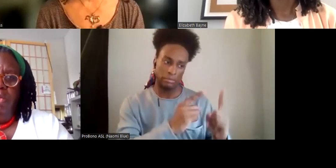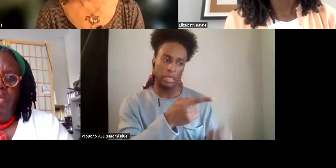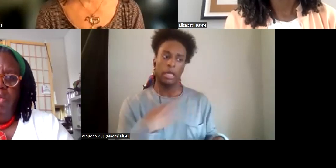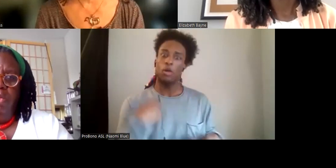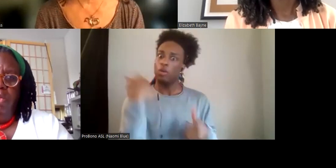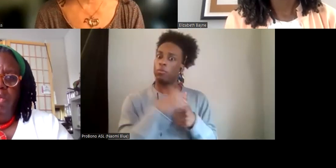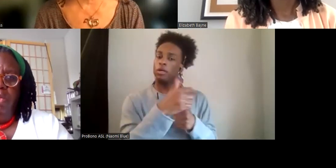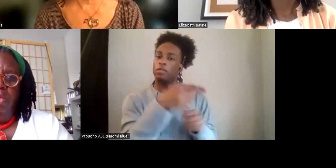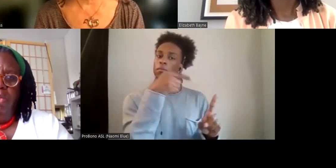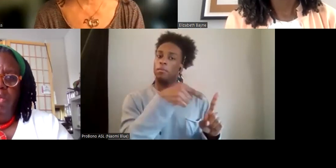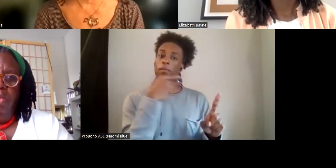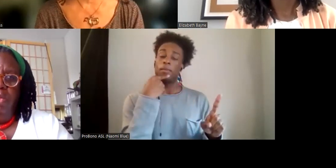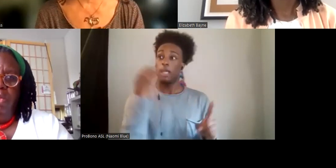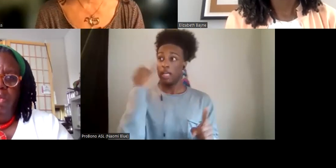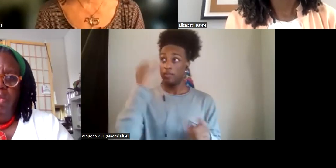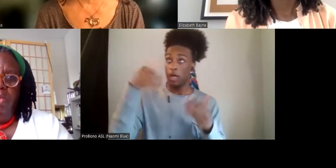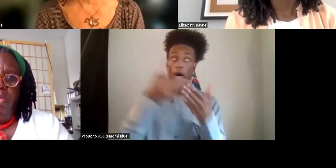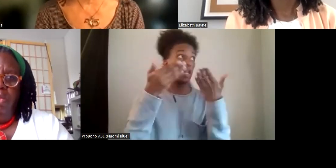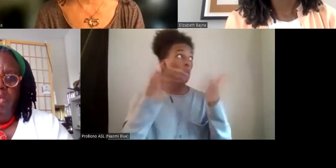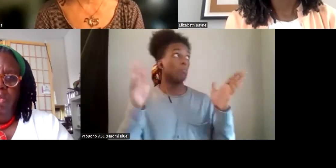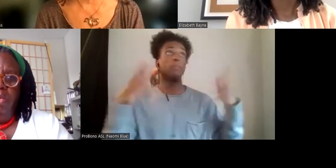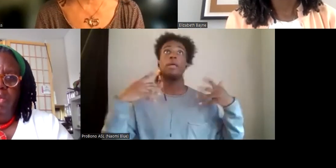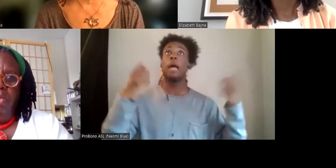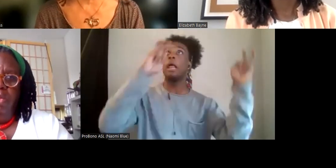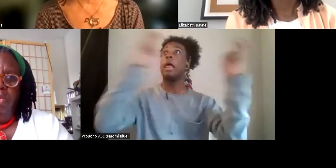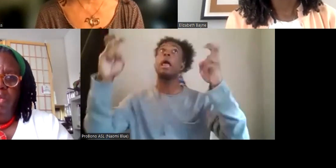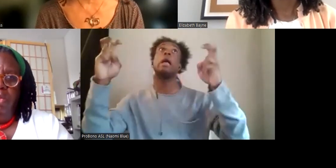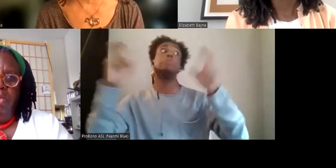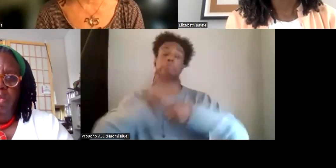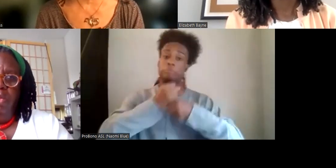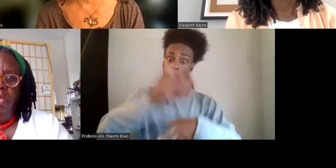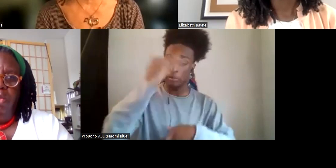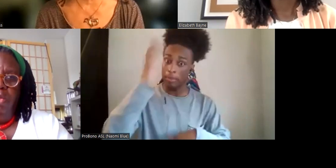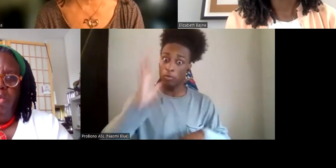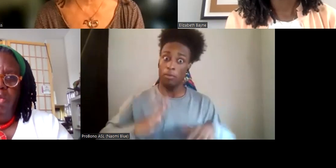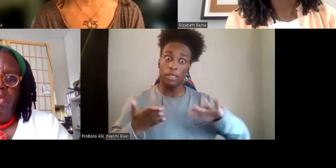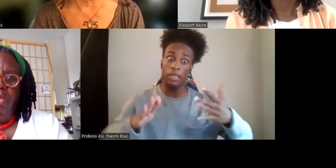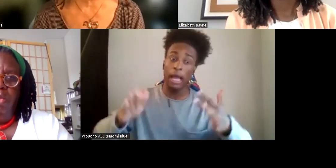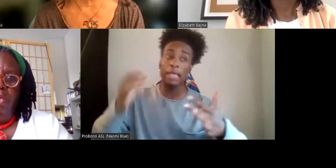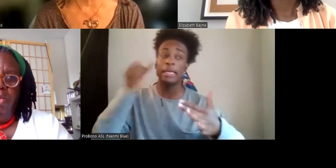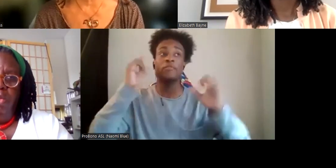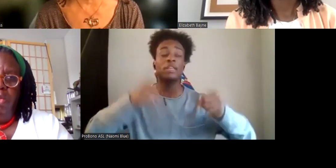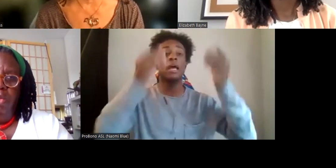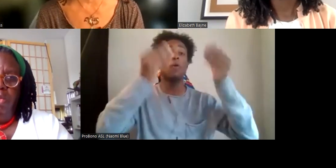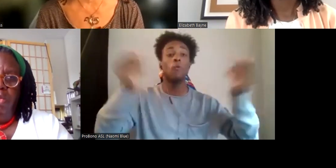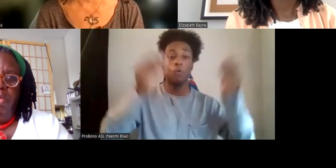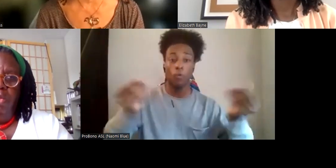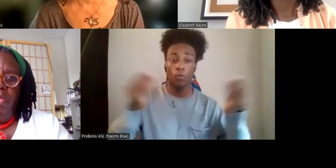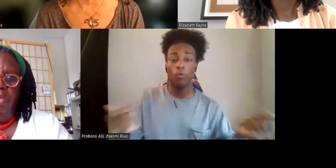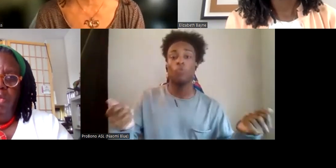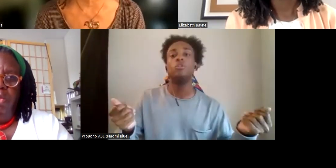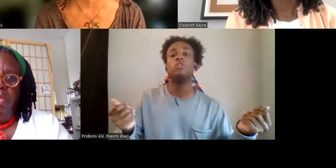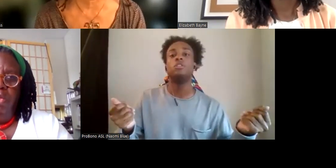fix all of the public health issues that cause Black women to die at a higher rate from HIV, we will have